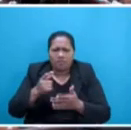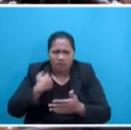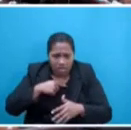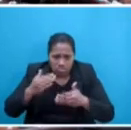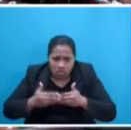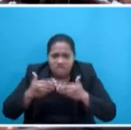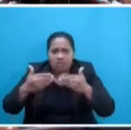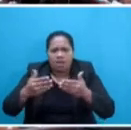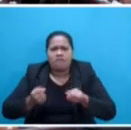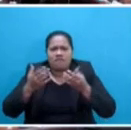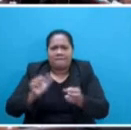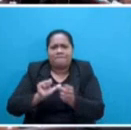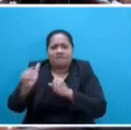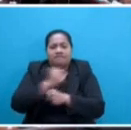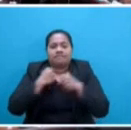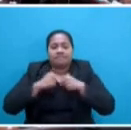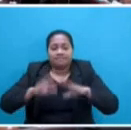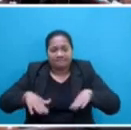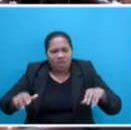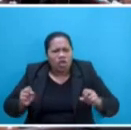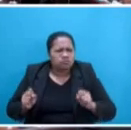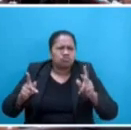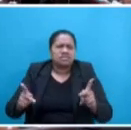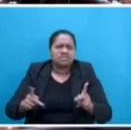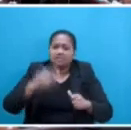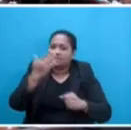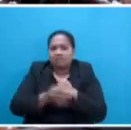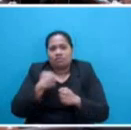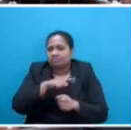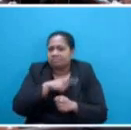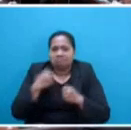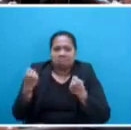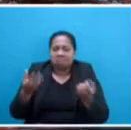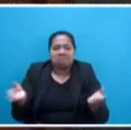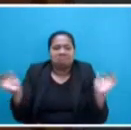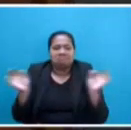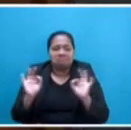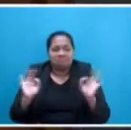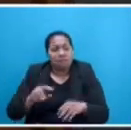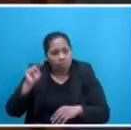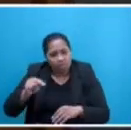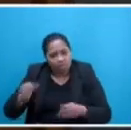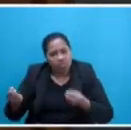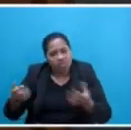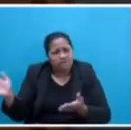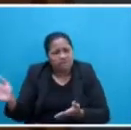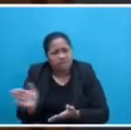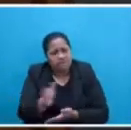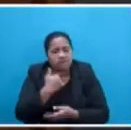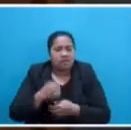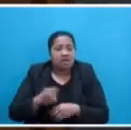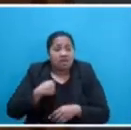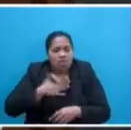children. The opportunities that many of us were never provided needed to be given to everyone. I would like to